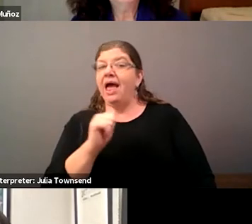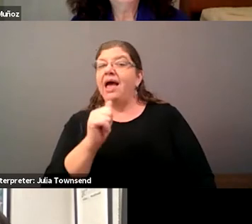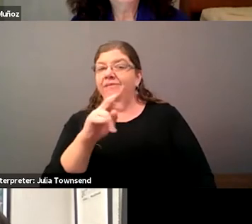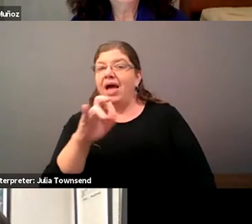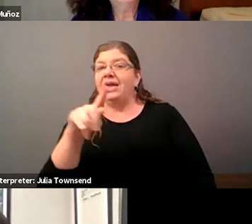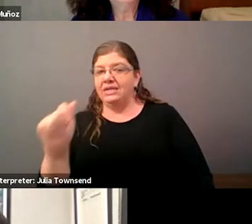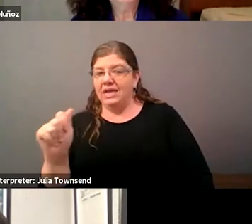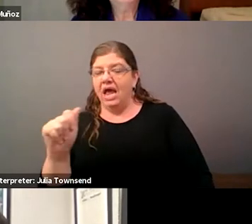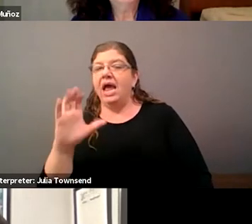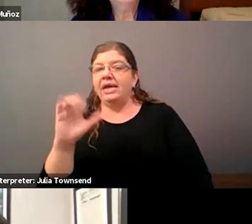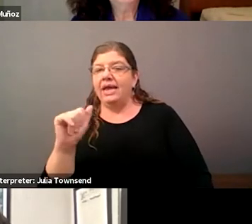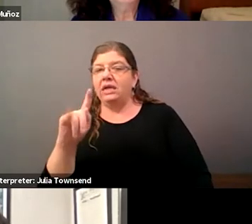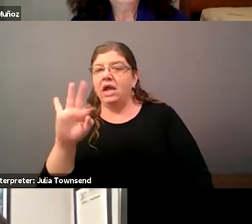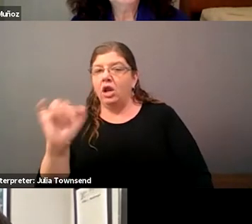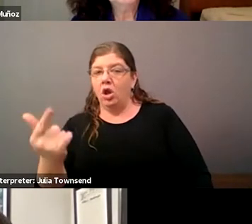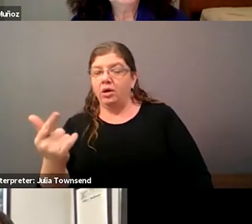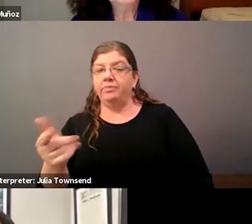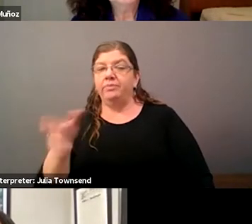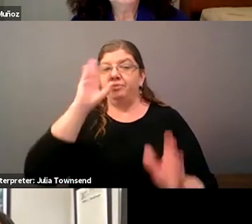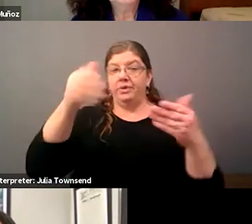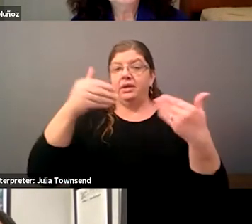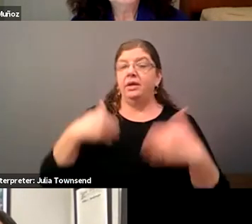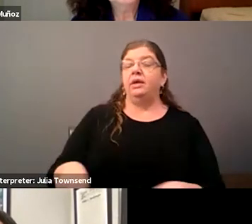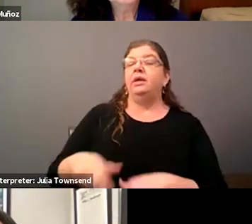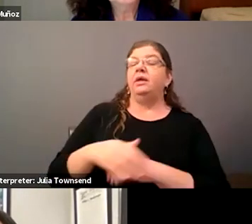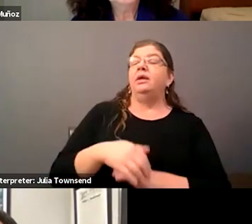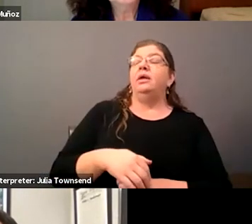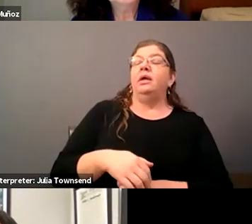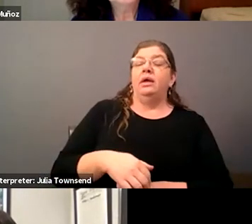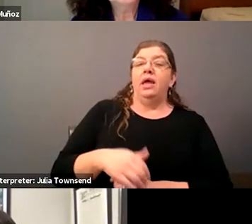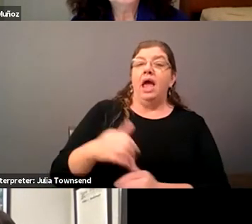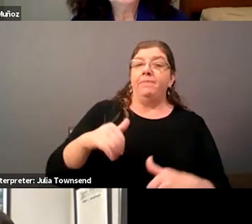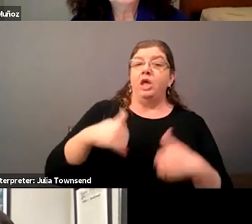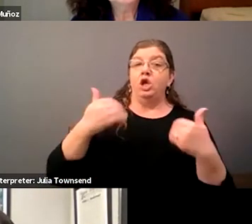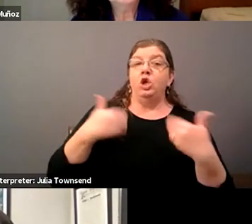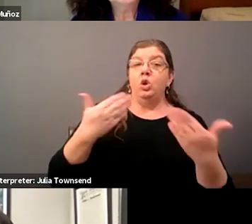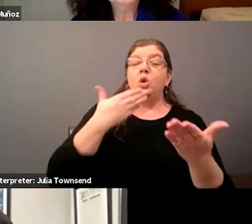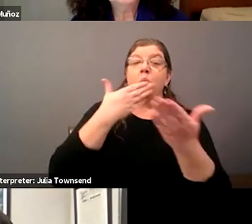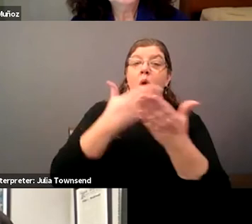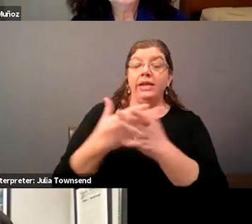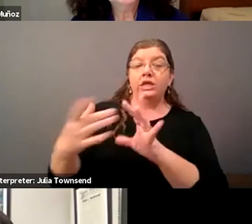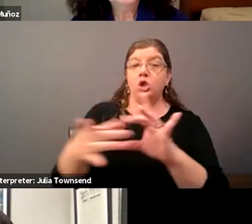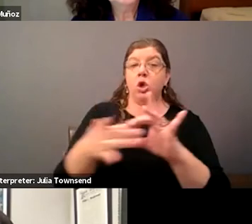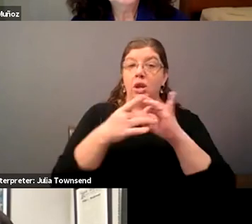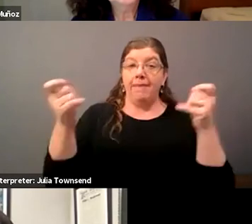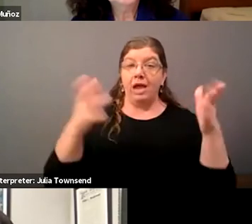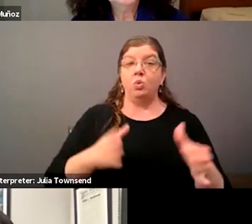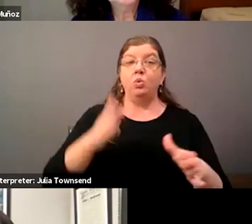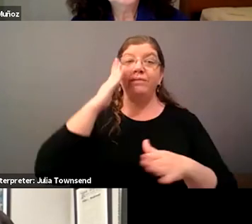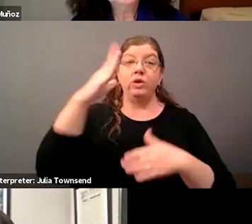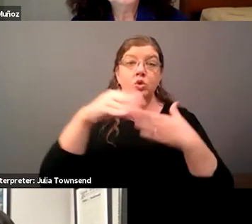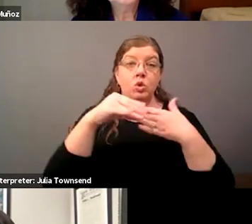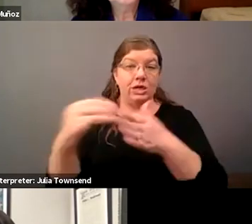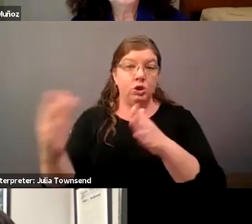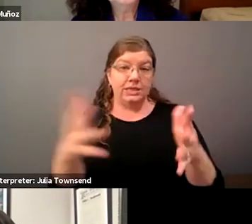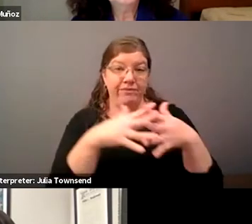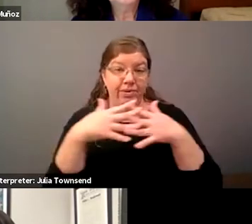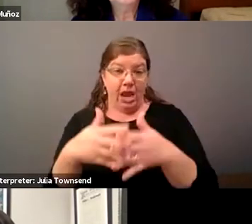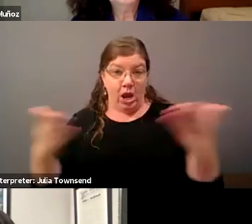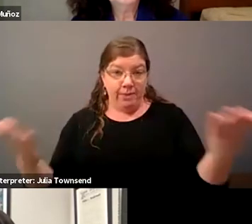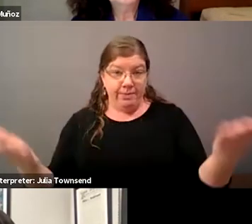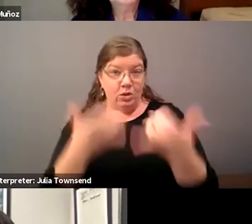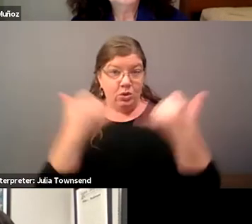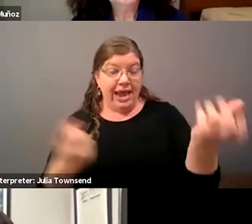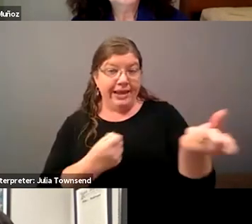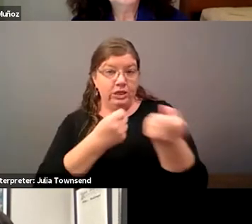is hi my name is eva catalan and i'm the youth wellness coalition manager with future leaders of america and i'm here today